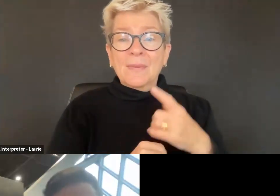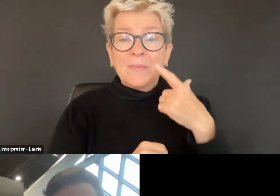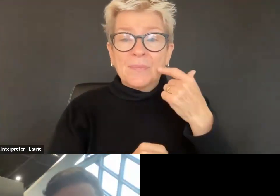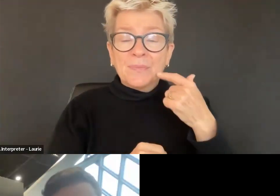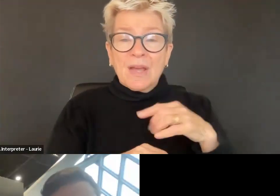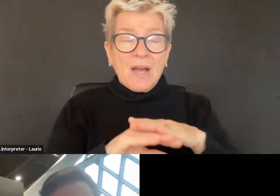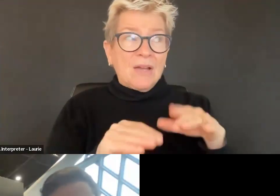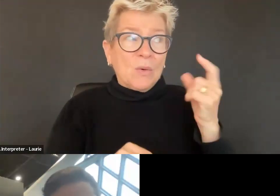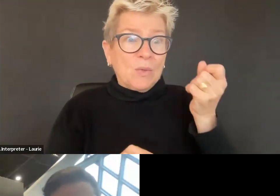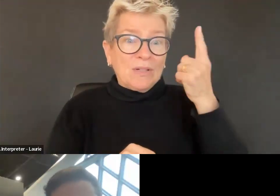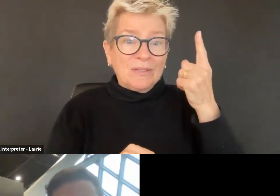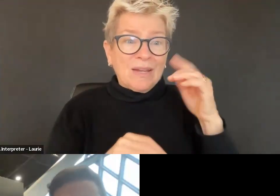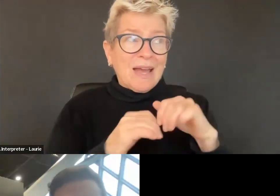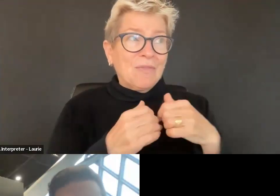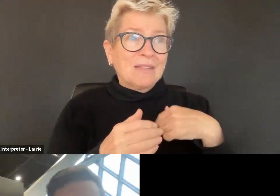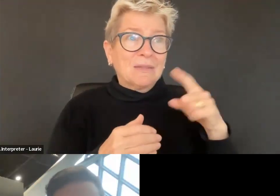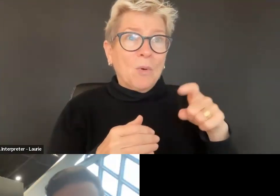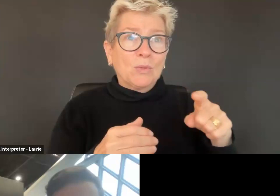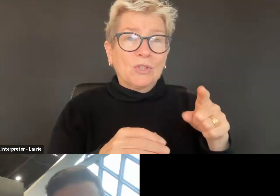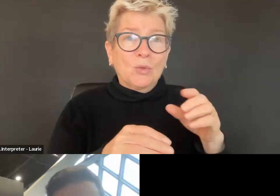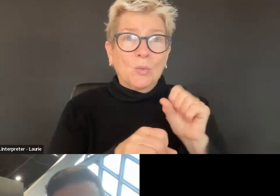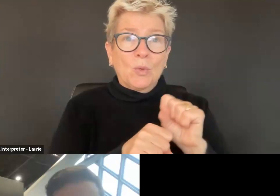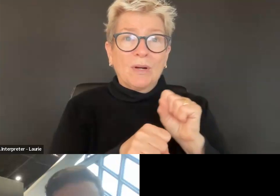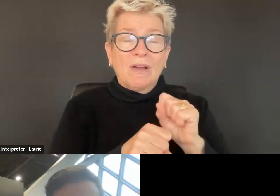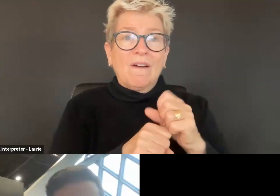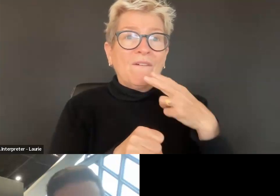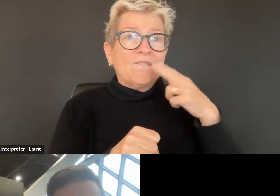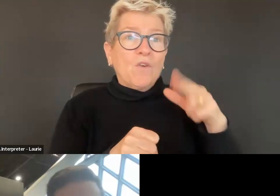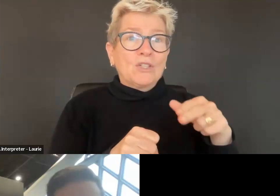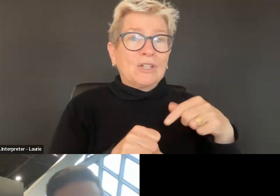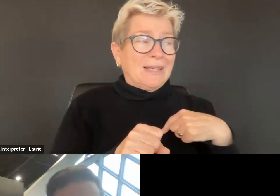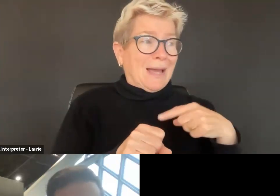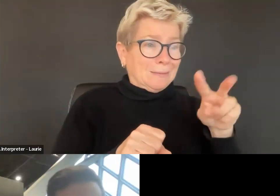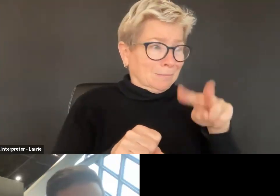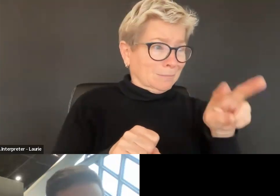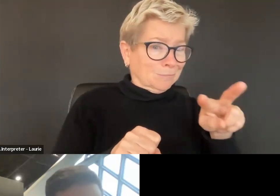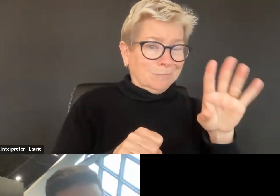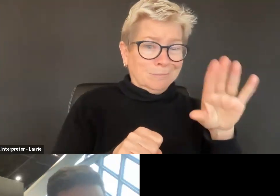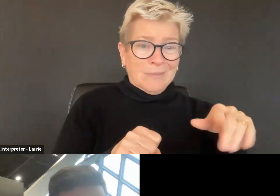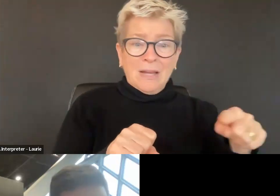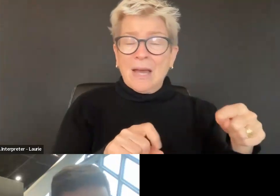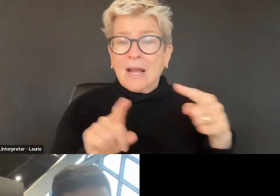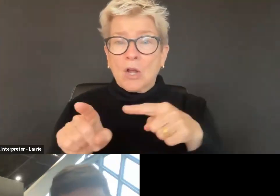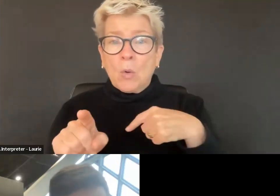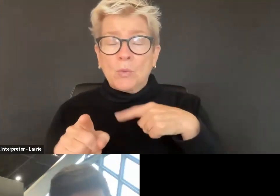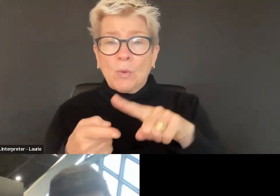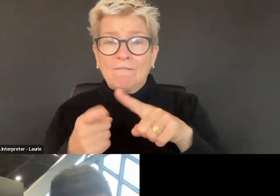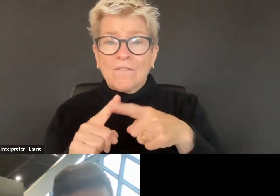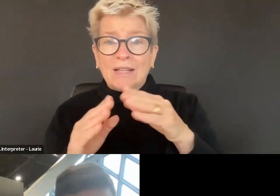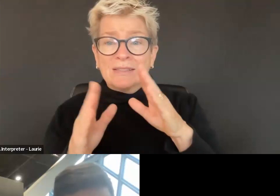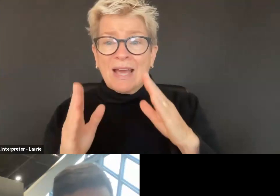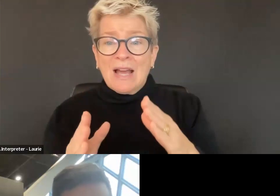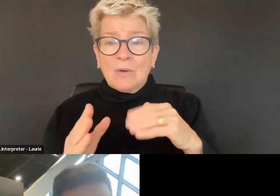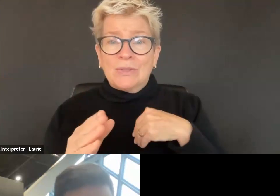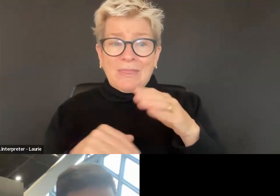don't understand how that's supposed to work. Fortunately, I have friends whose houses I can go to in the wee hours of the morning and just use